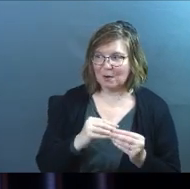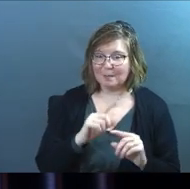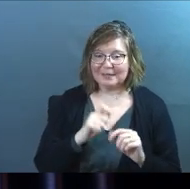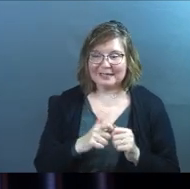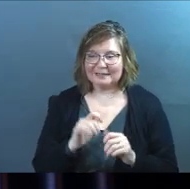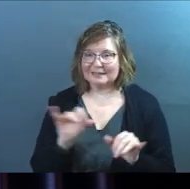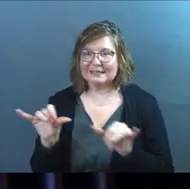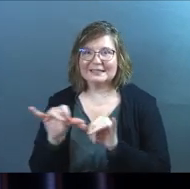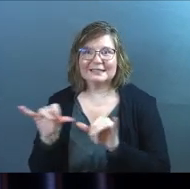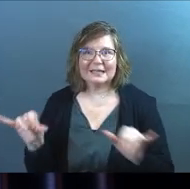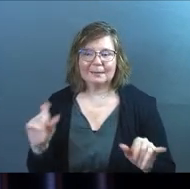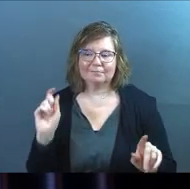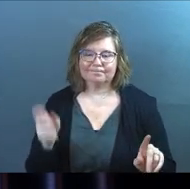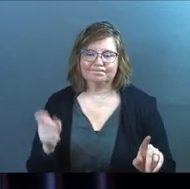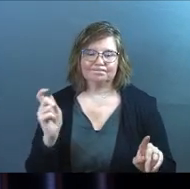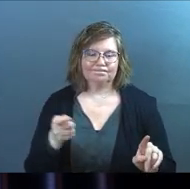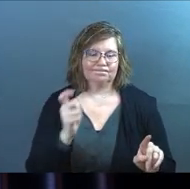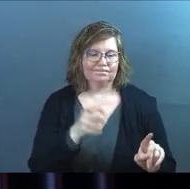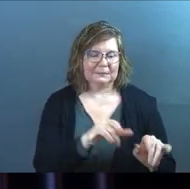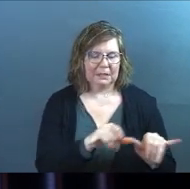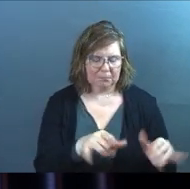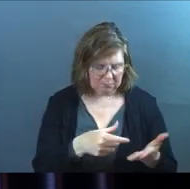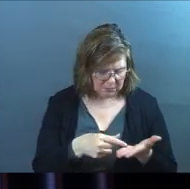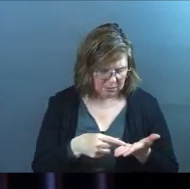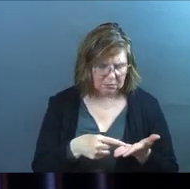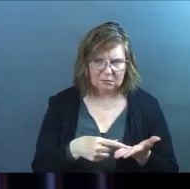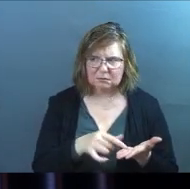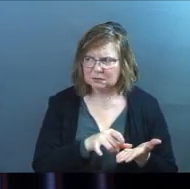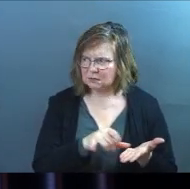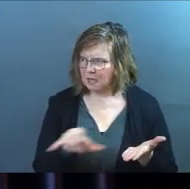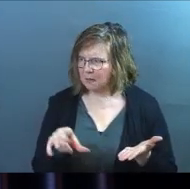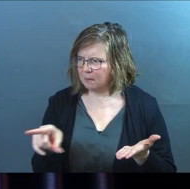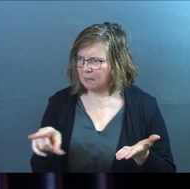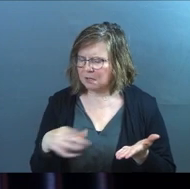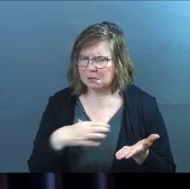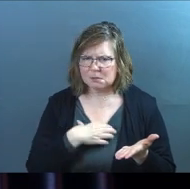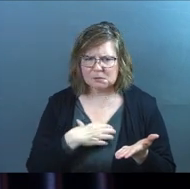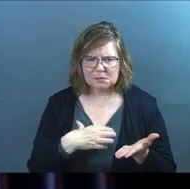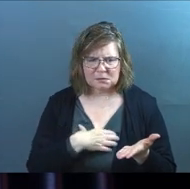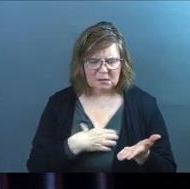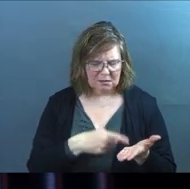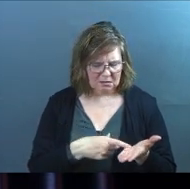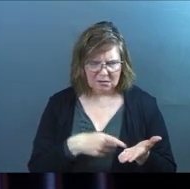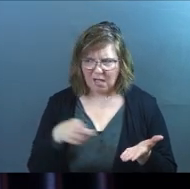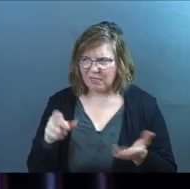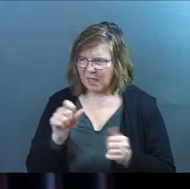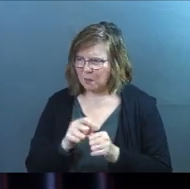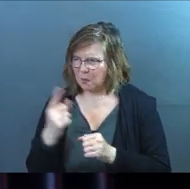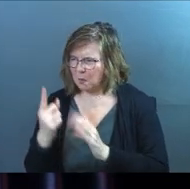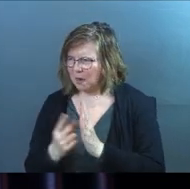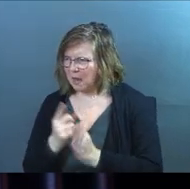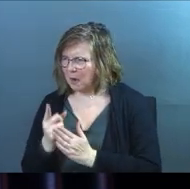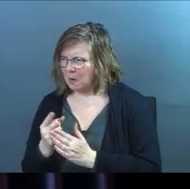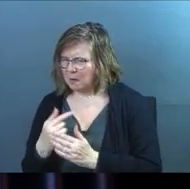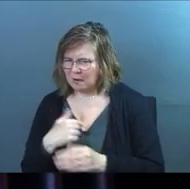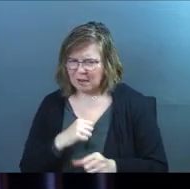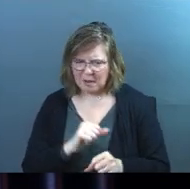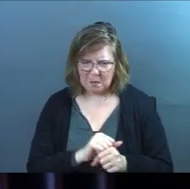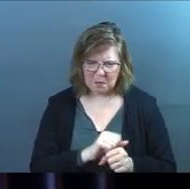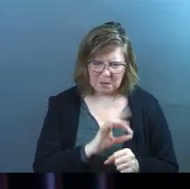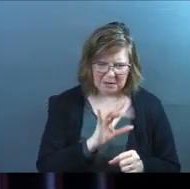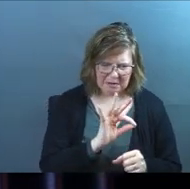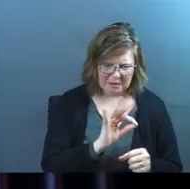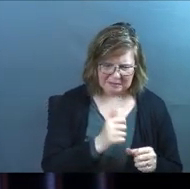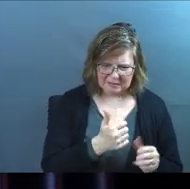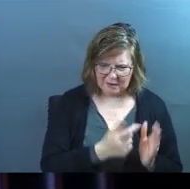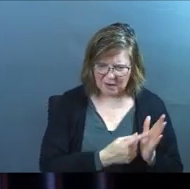them also received denarius. And on receiving it, they grumbled at the master of the house, saying, these last worked only 1 hour, and you have made